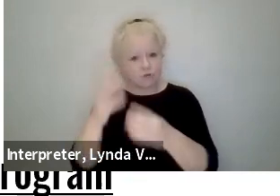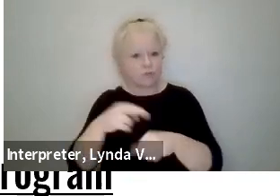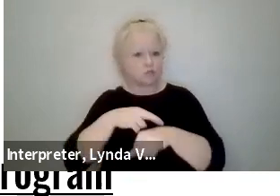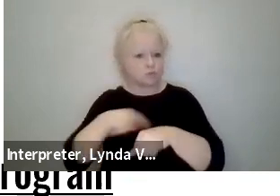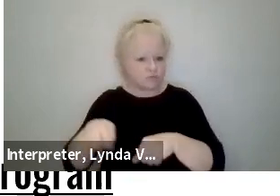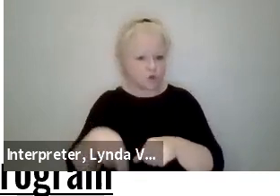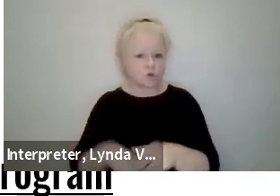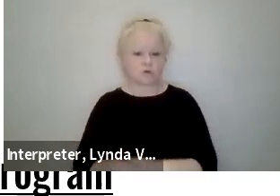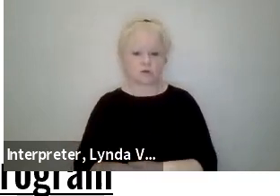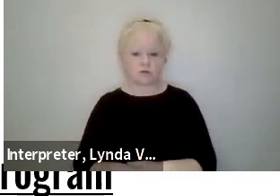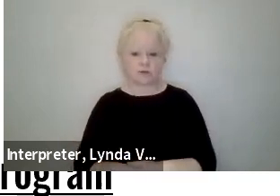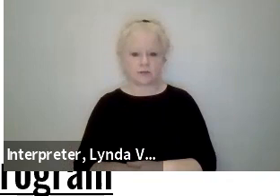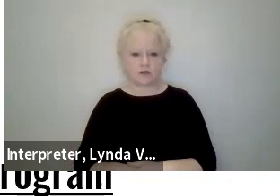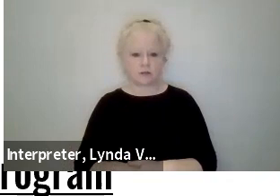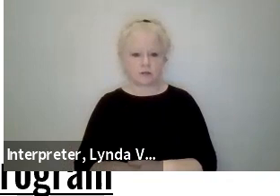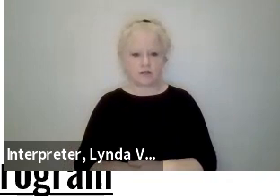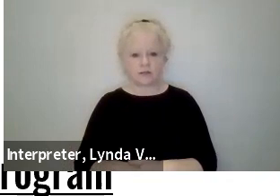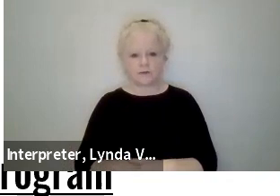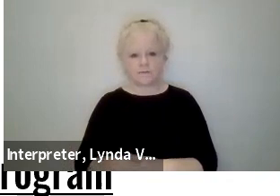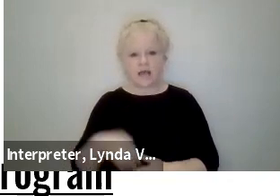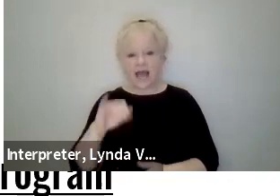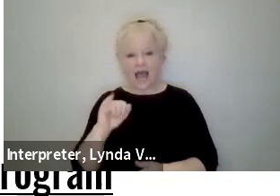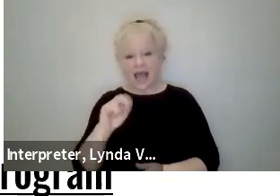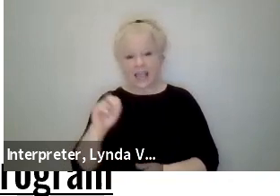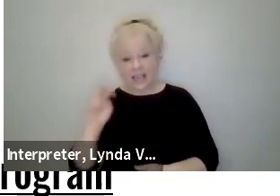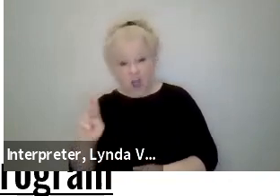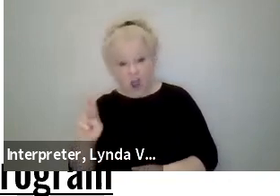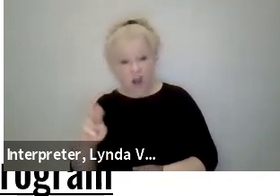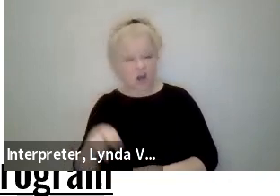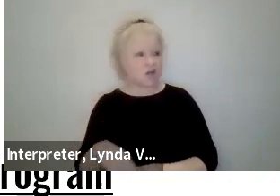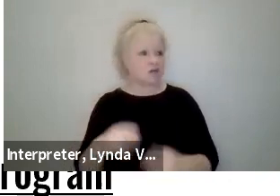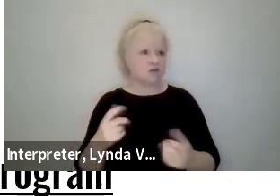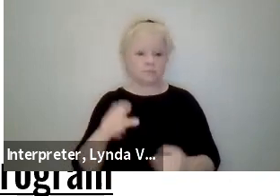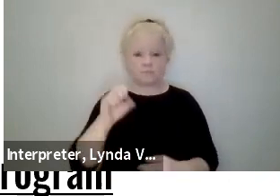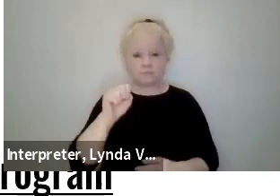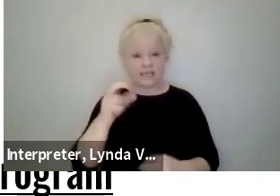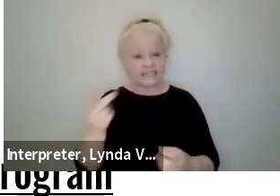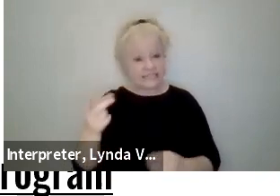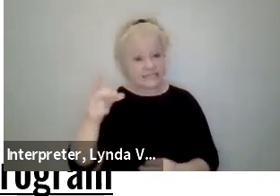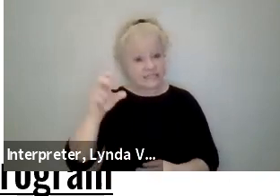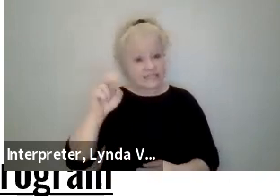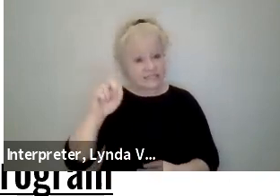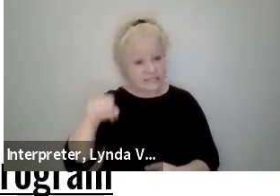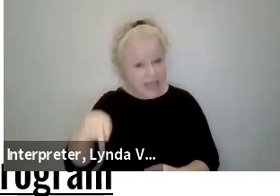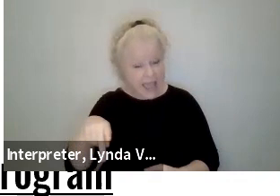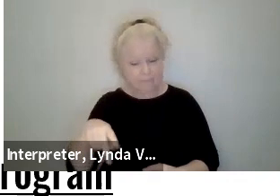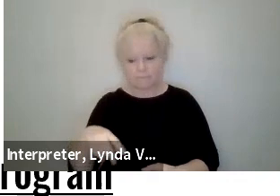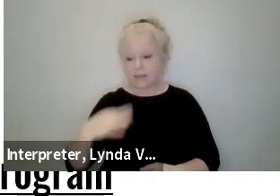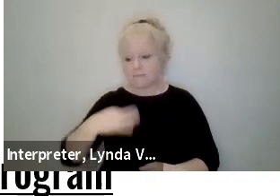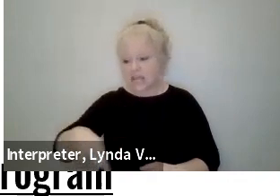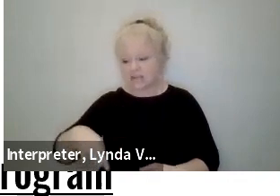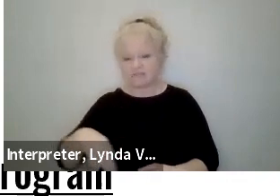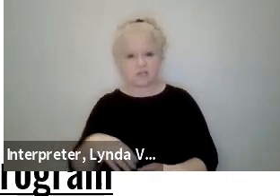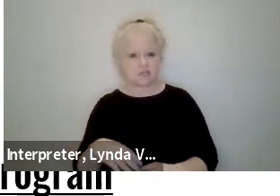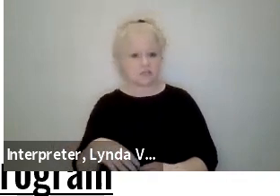services. So I&R could be anything from SNAP to benefits to finding